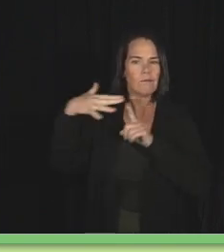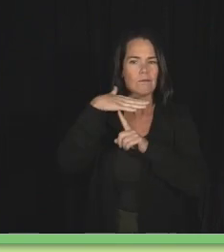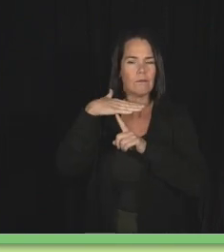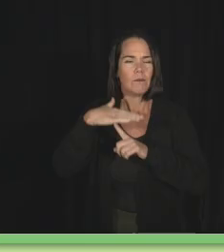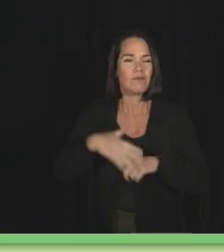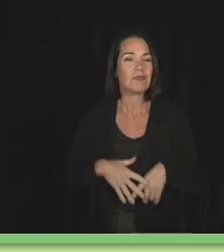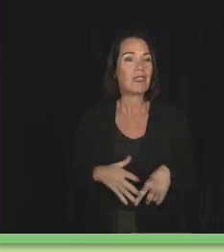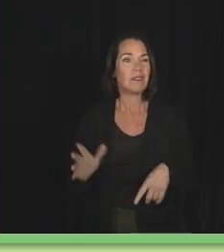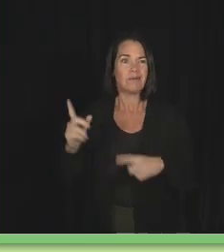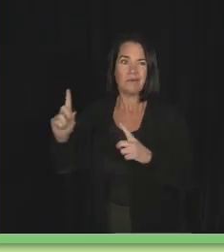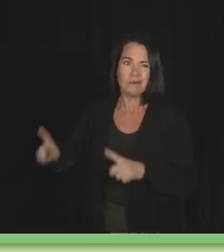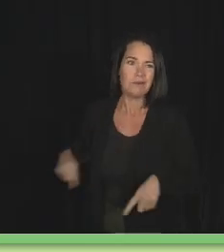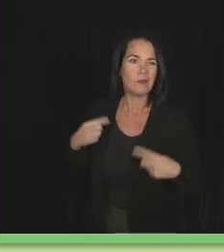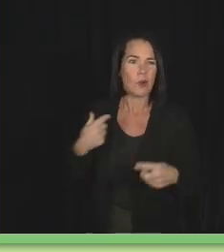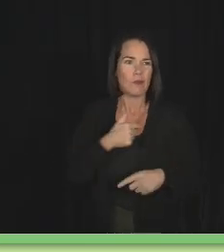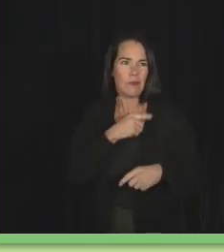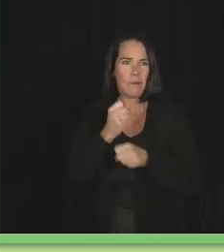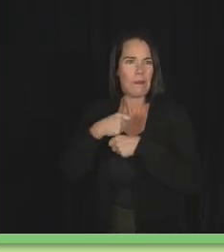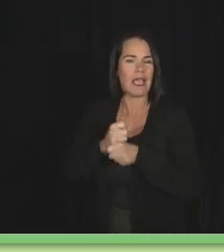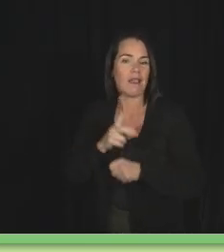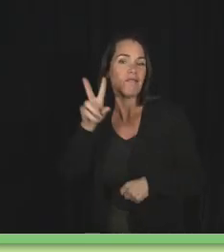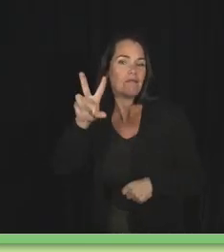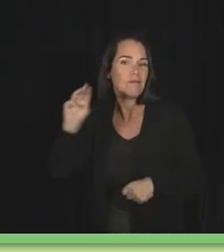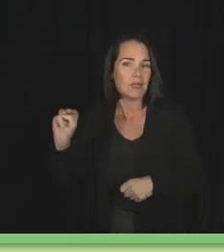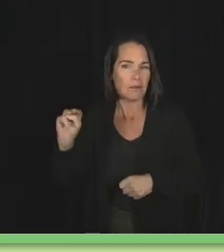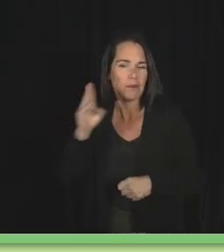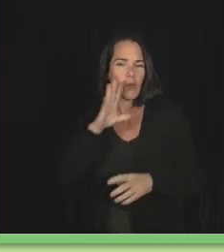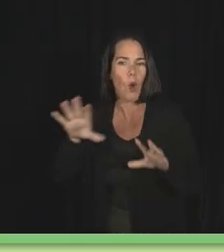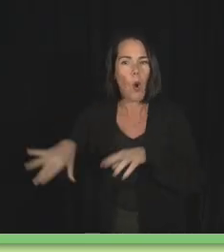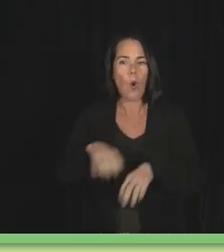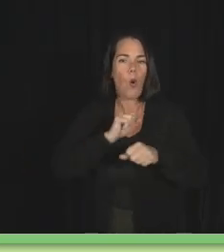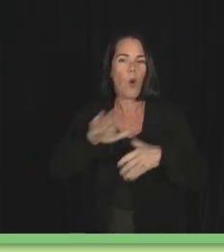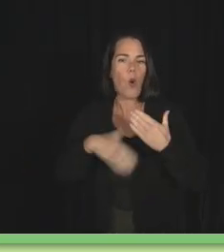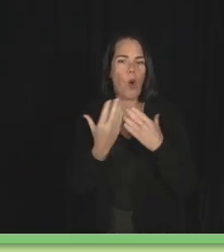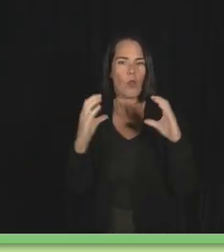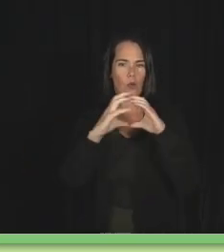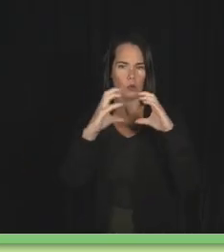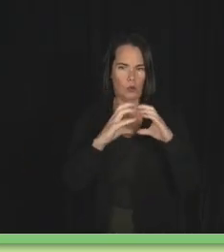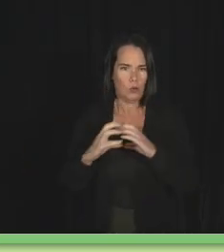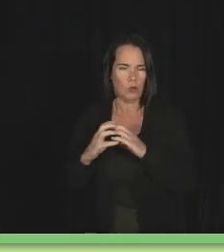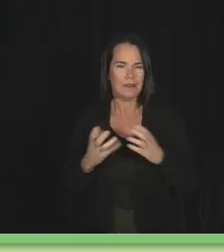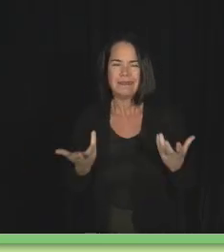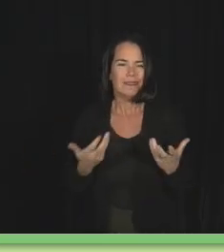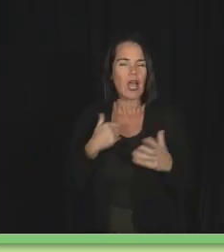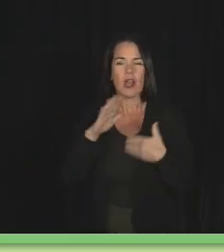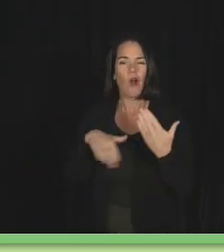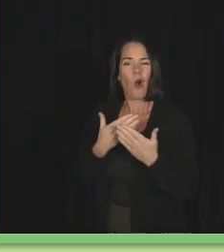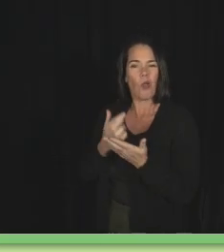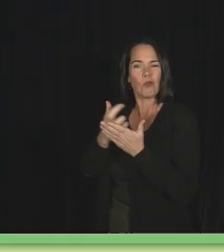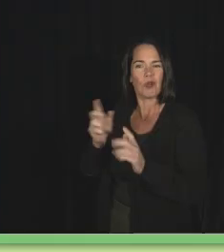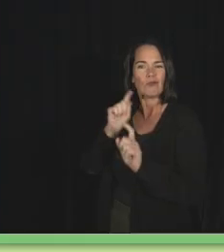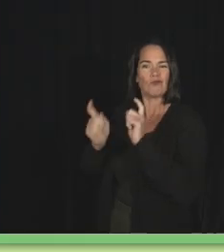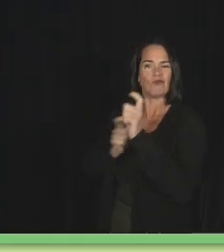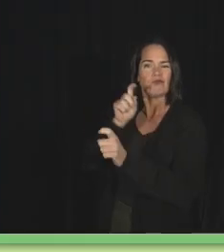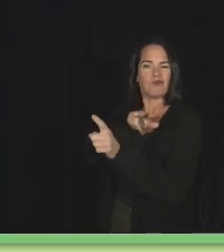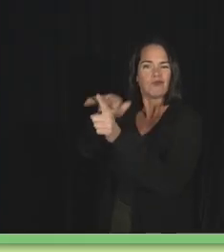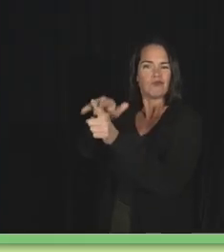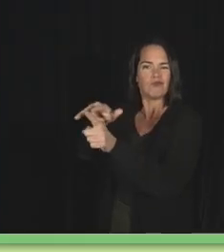spawn a large virtual machine to host all the running containers, and the resources are allocated to this virtual machine.